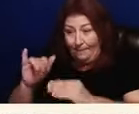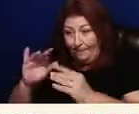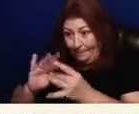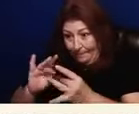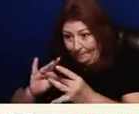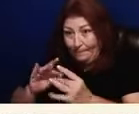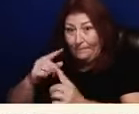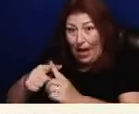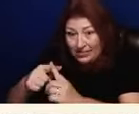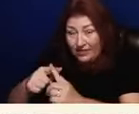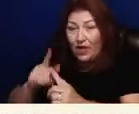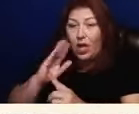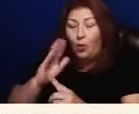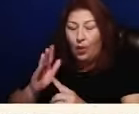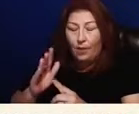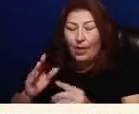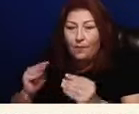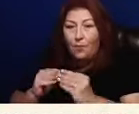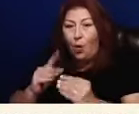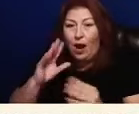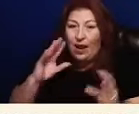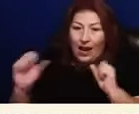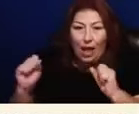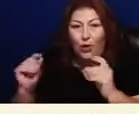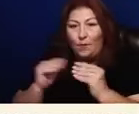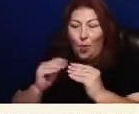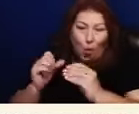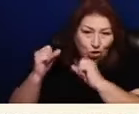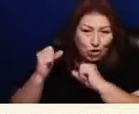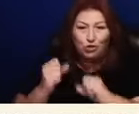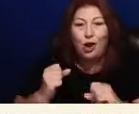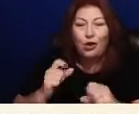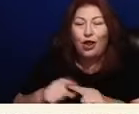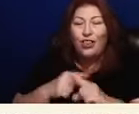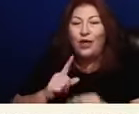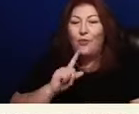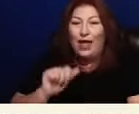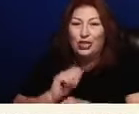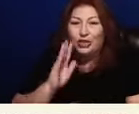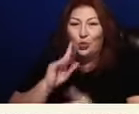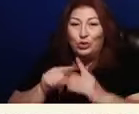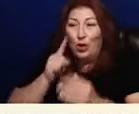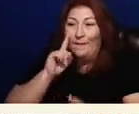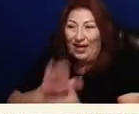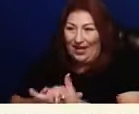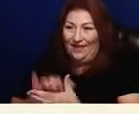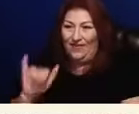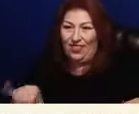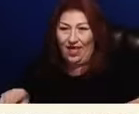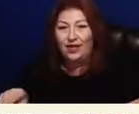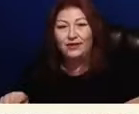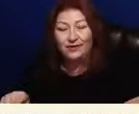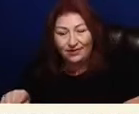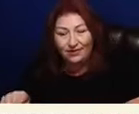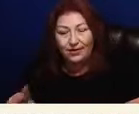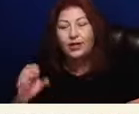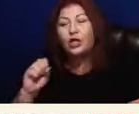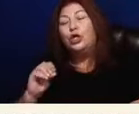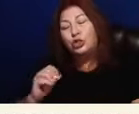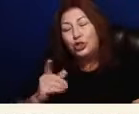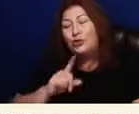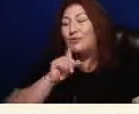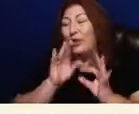and it's going to be louder and it's going to be stronger. And then we'll actually start believing it. Okay. So it's so